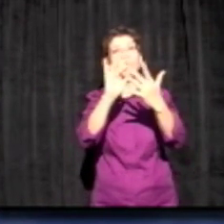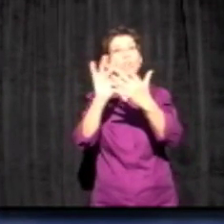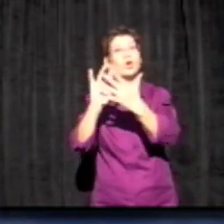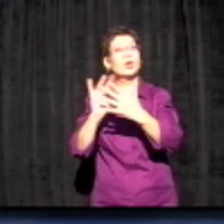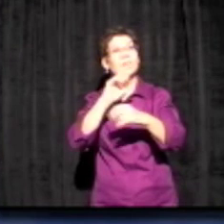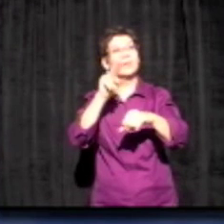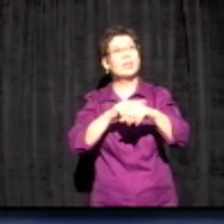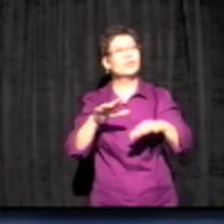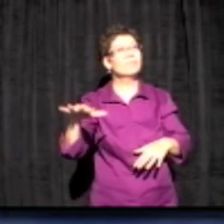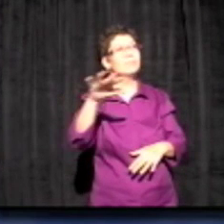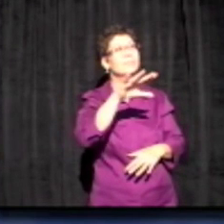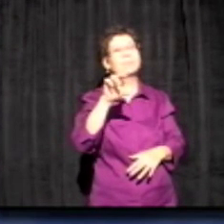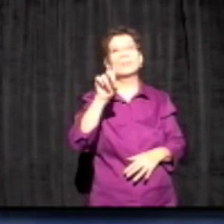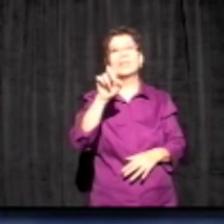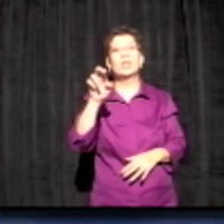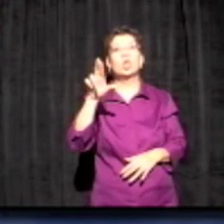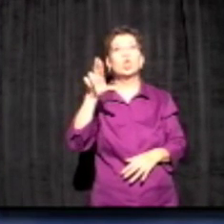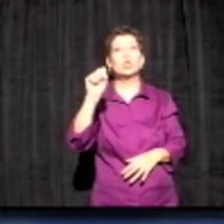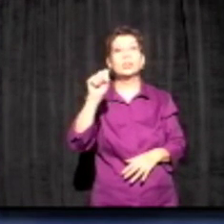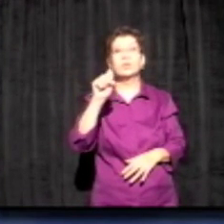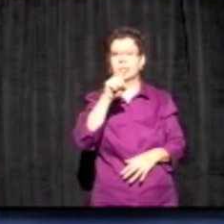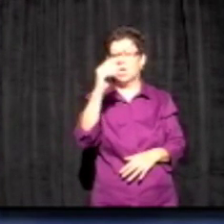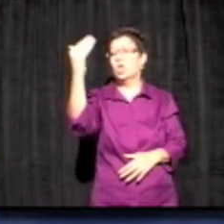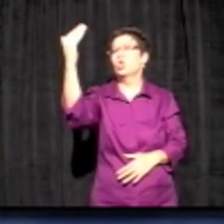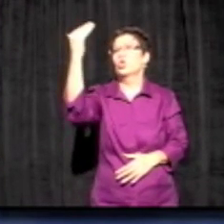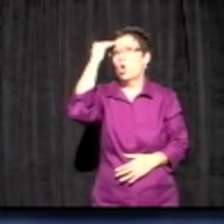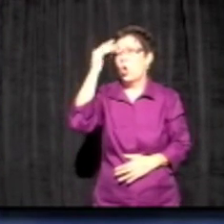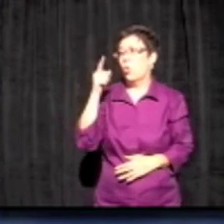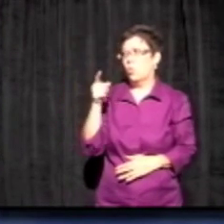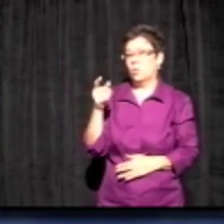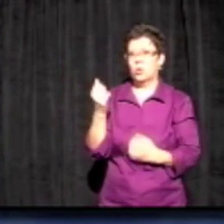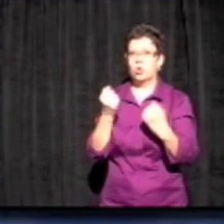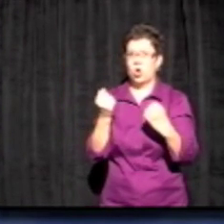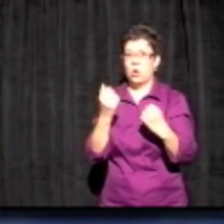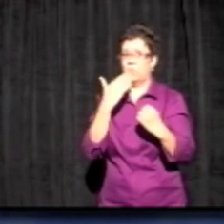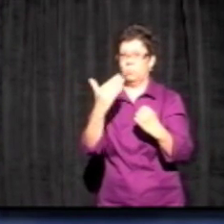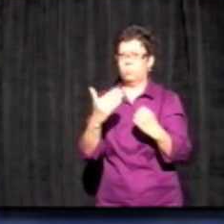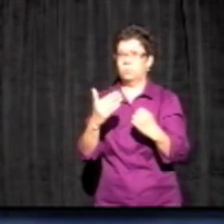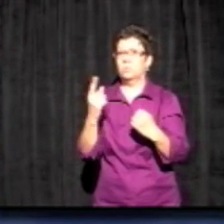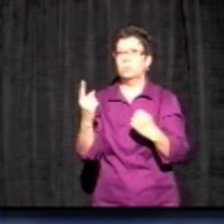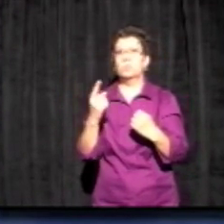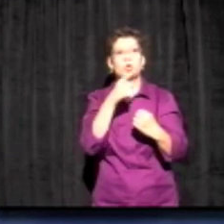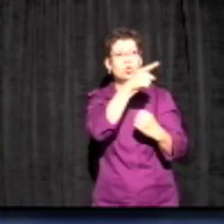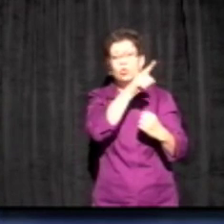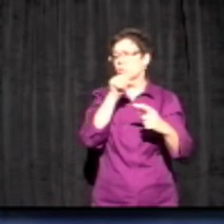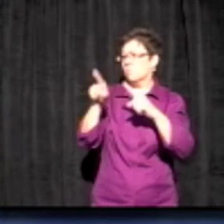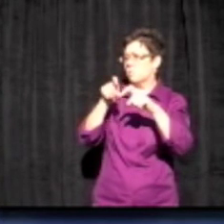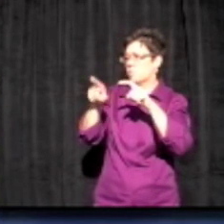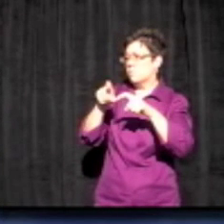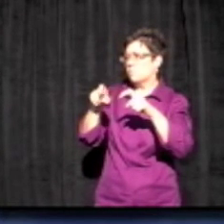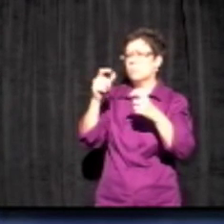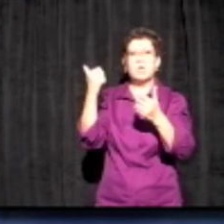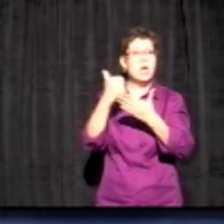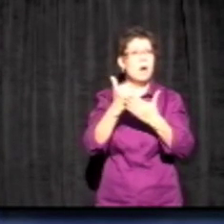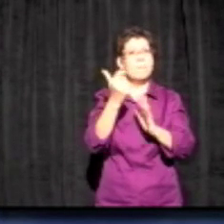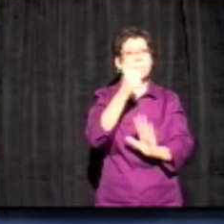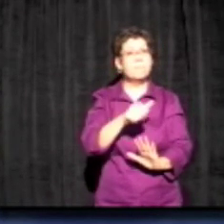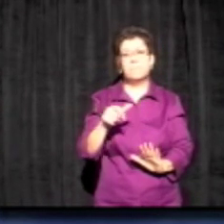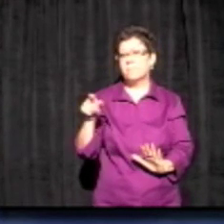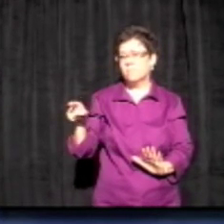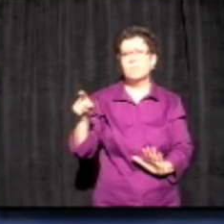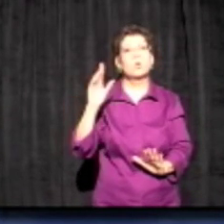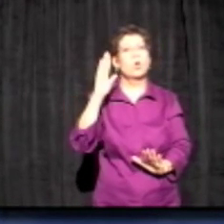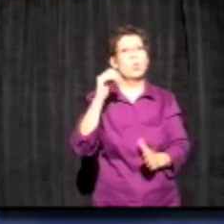nationwide dealers who are intimately familiar with the MV-1 will make the buying experience